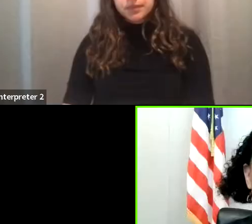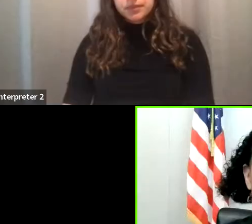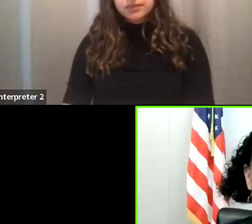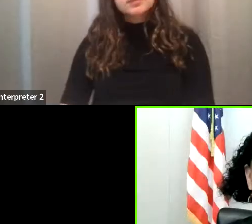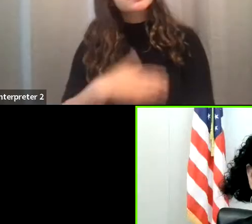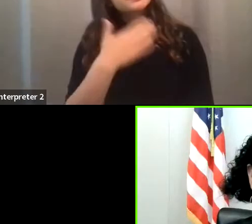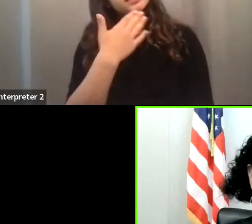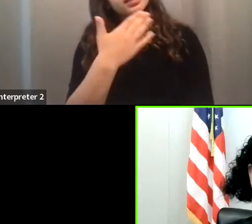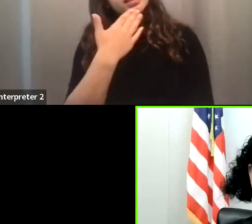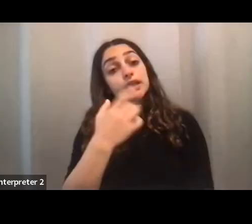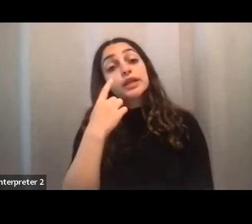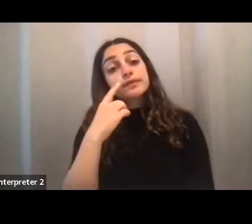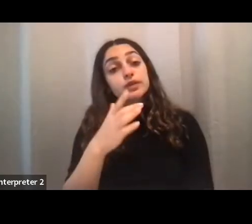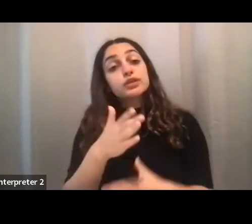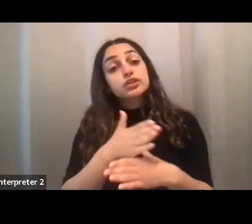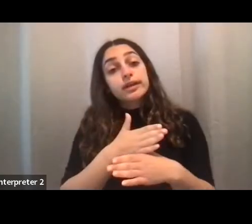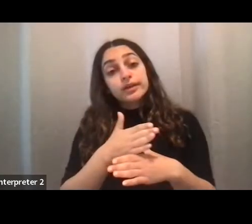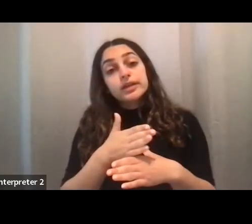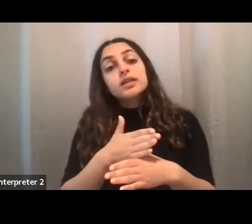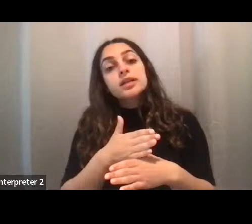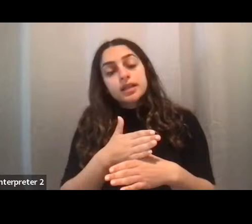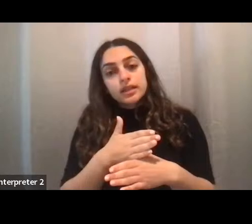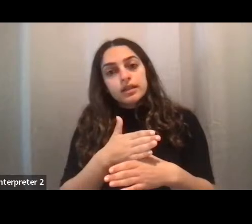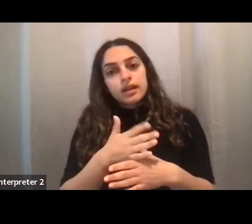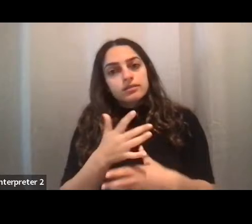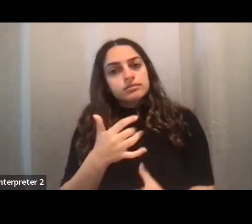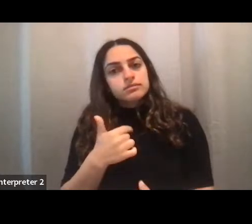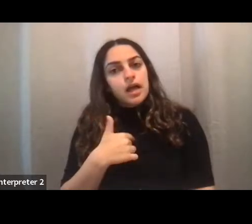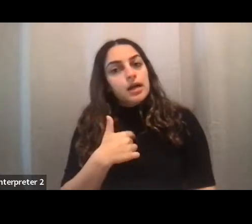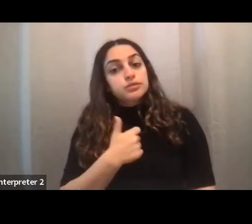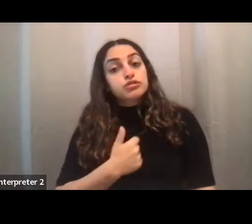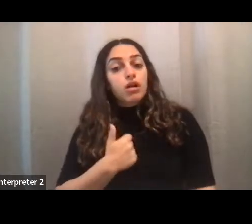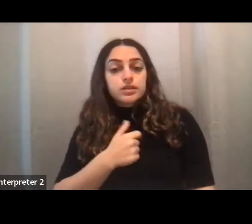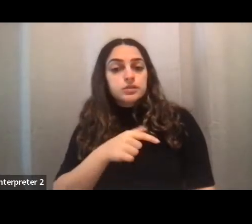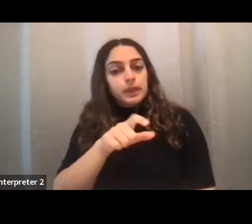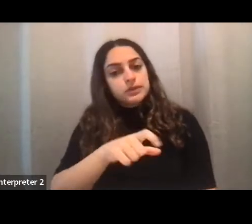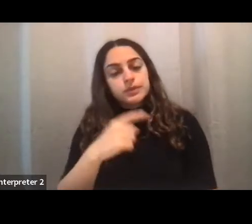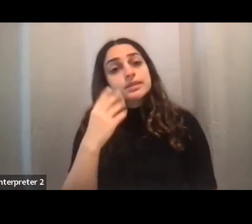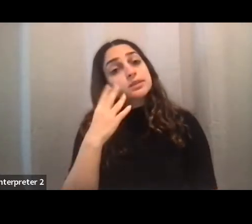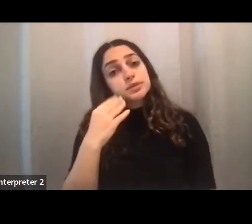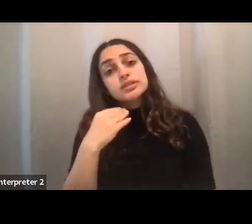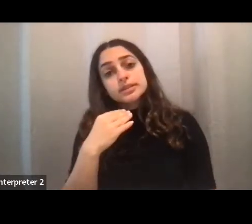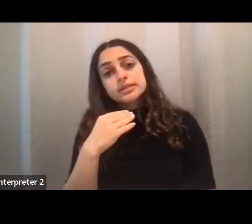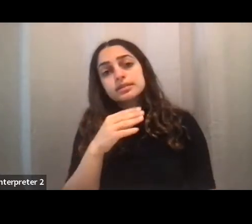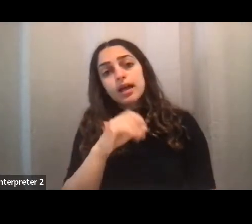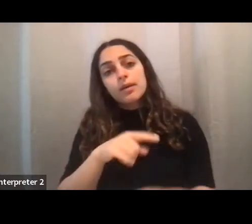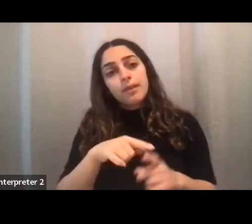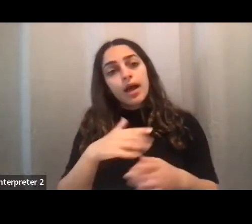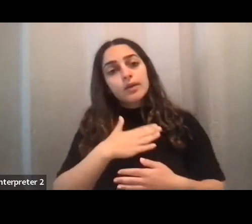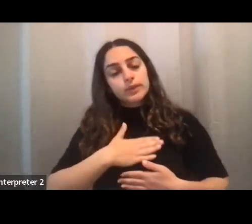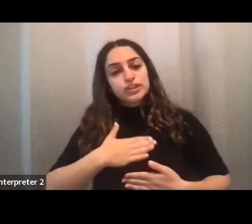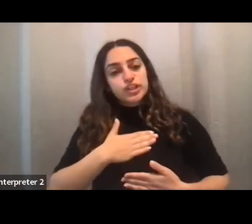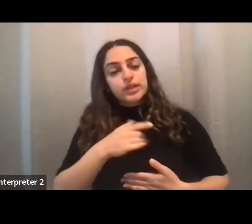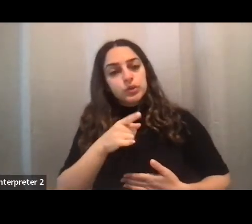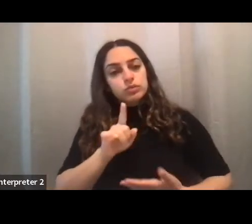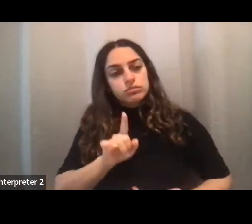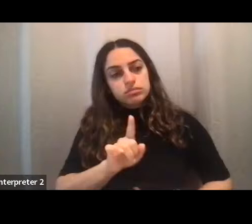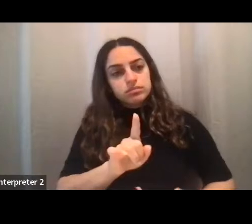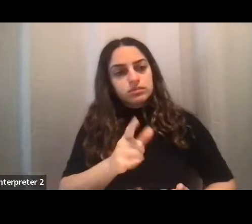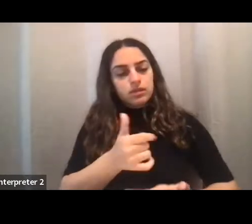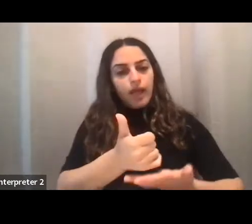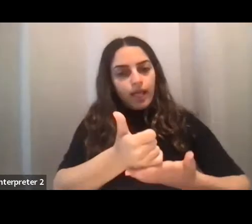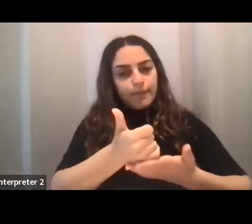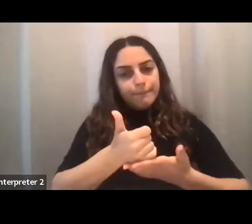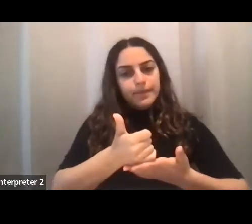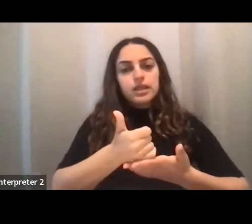thank you for sharing that and um i'm sorry you had to go through that but i appreciate your coming forward and helping us uh